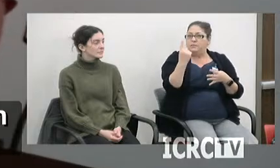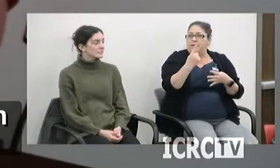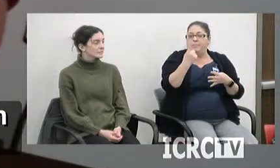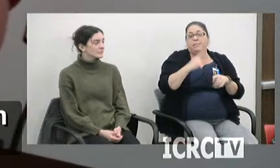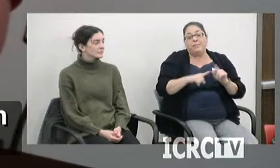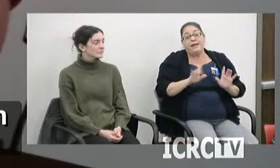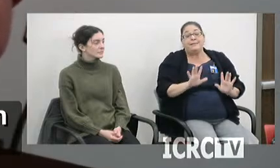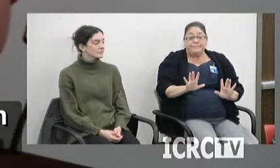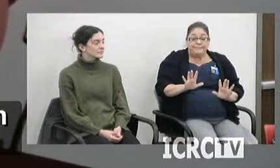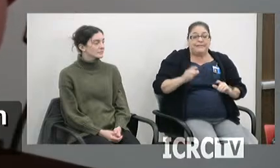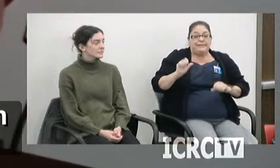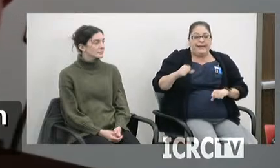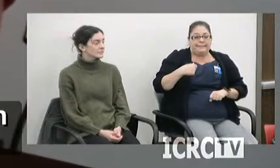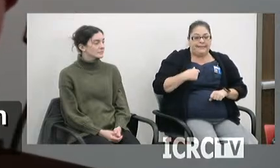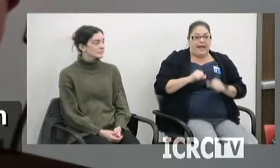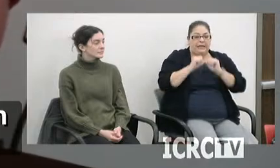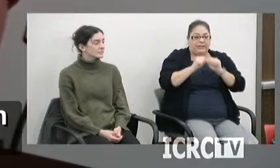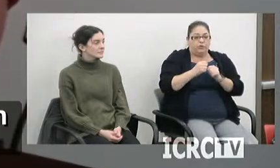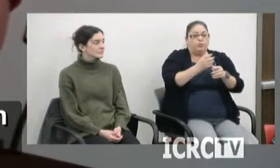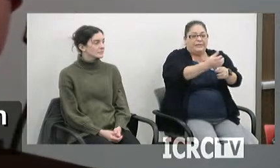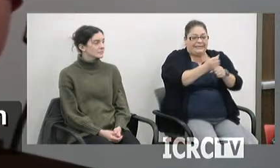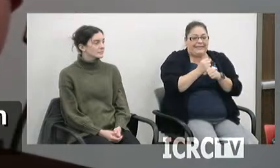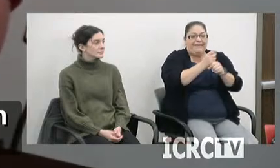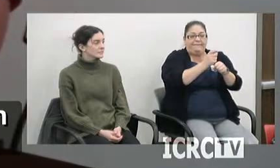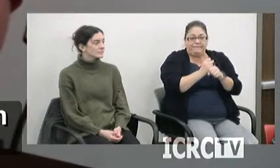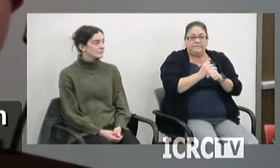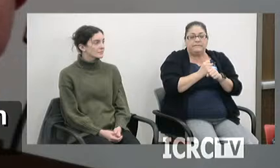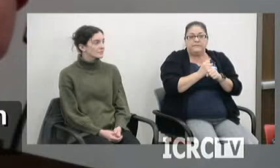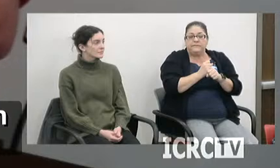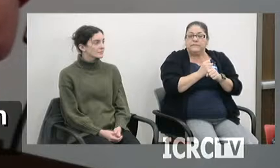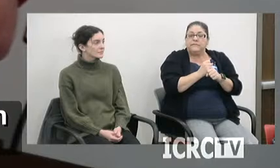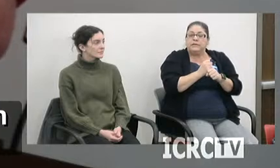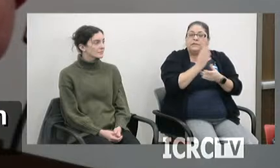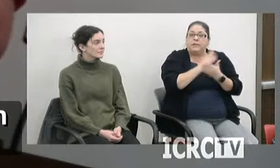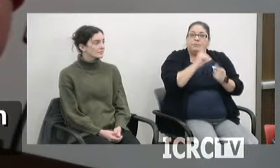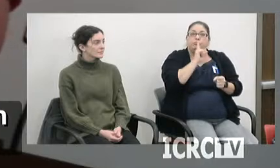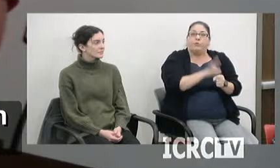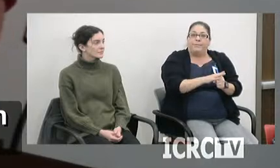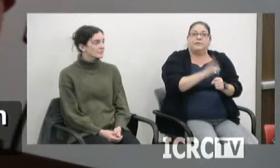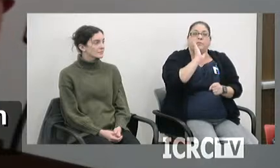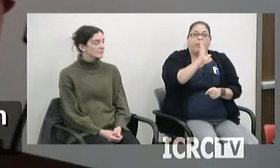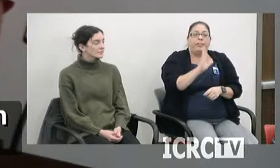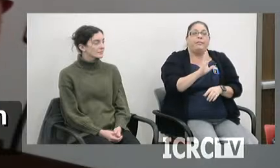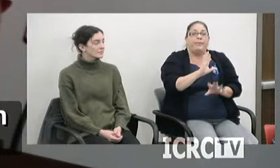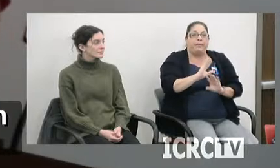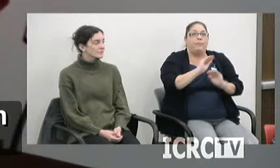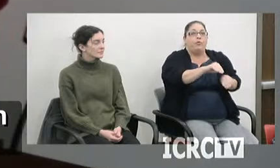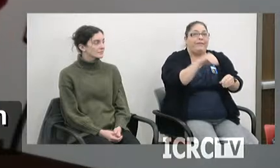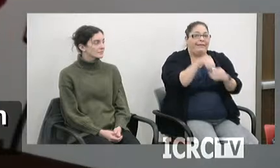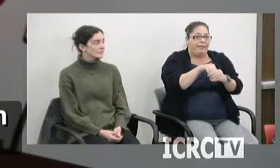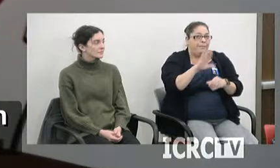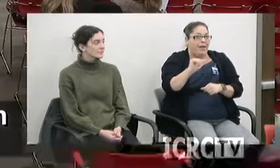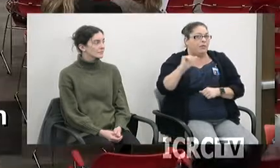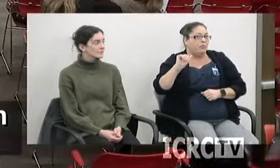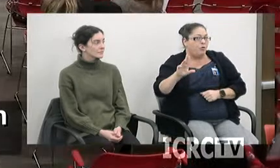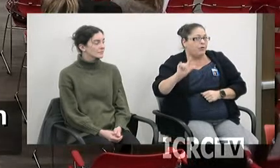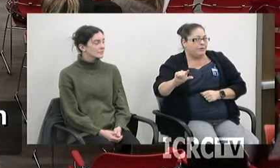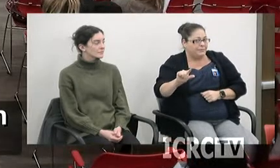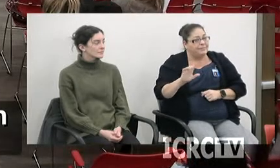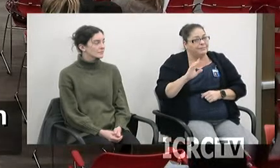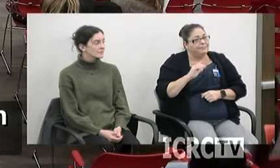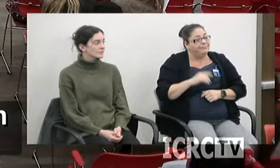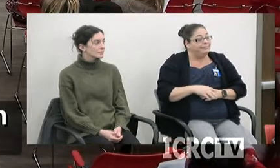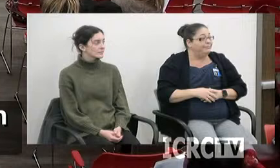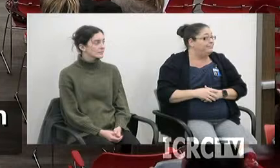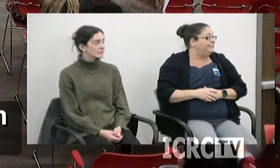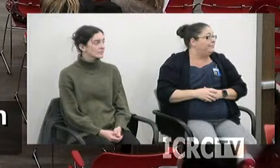I continue to receive reassurances that we're going to be in there by August. And I don't know which of you